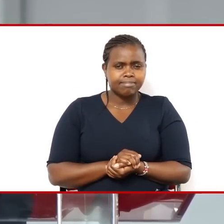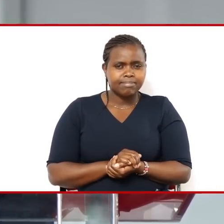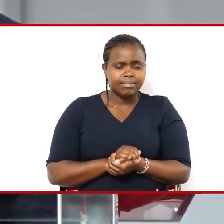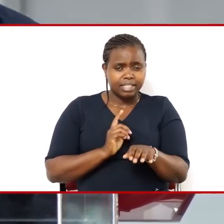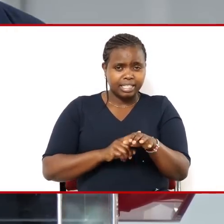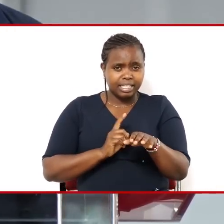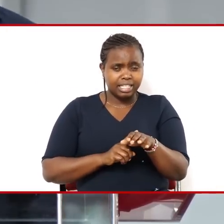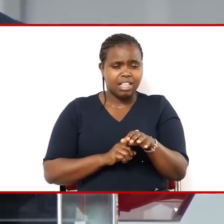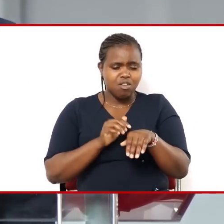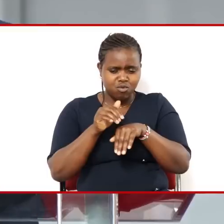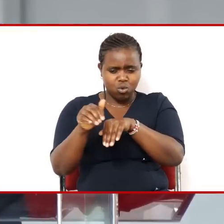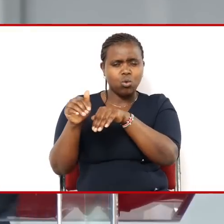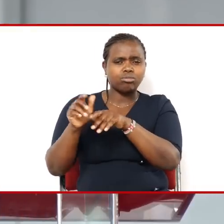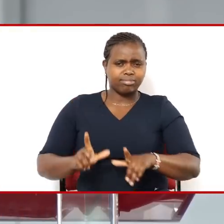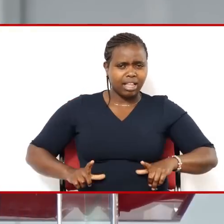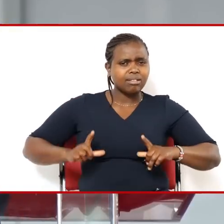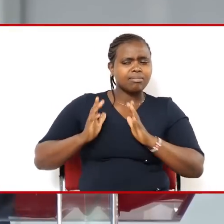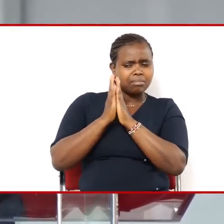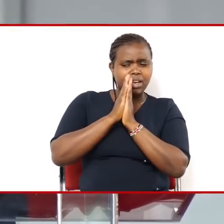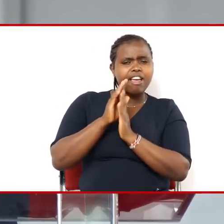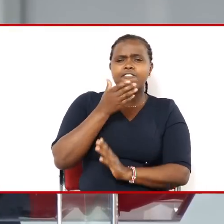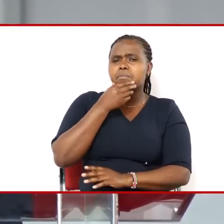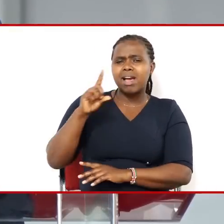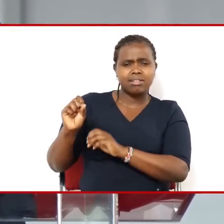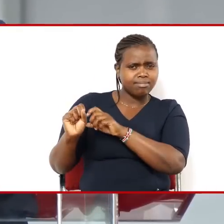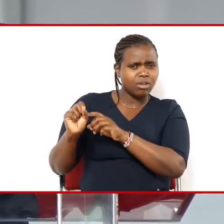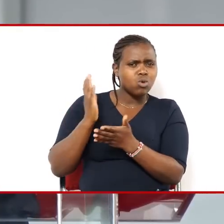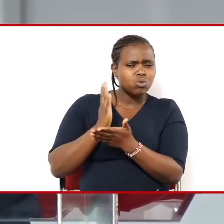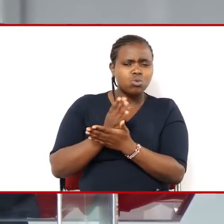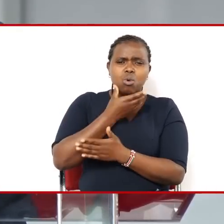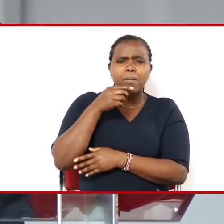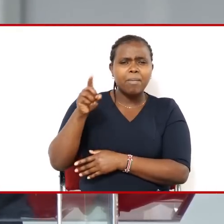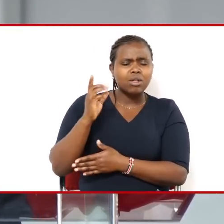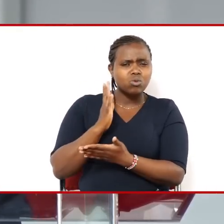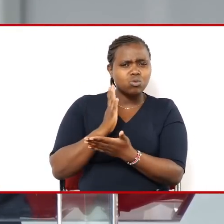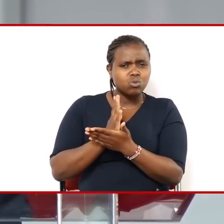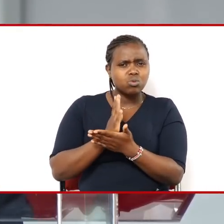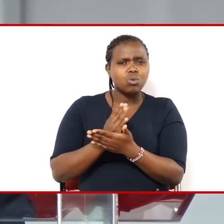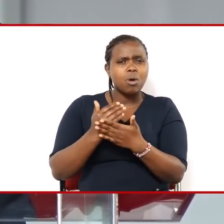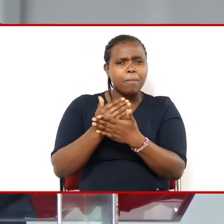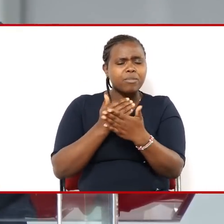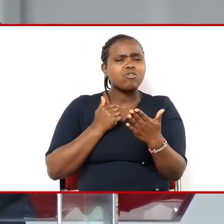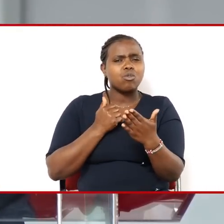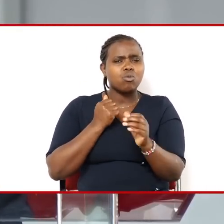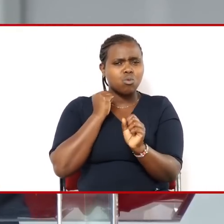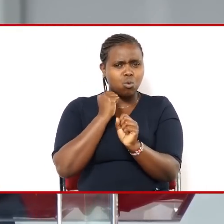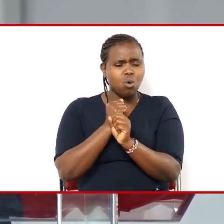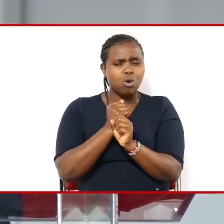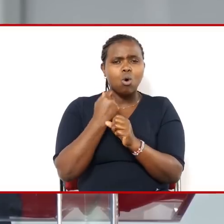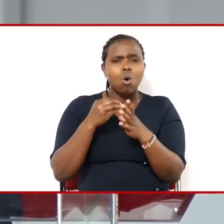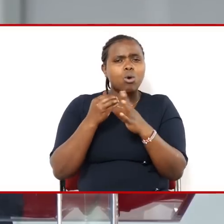Looking into the life of this man, we see a man who had been deceived by an ungodly